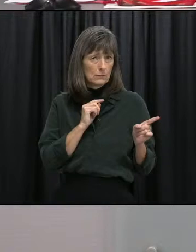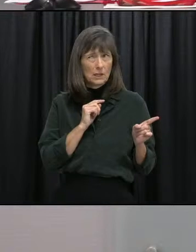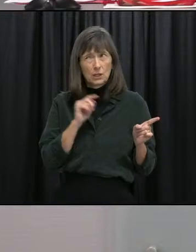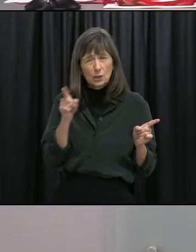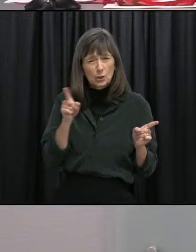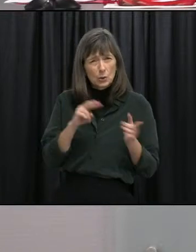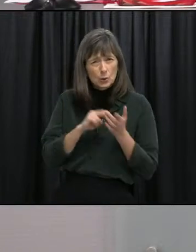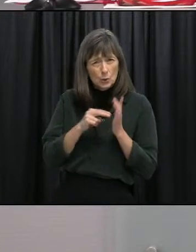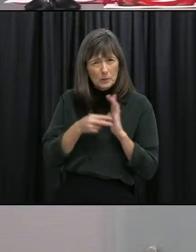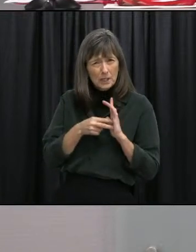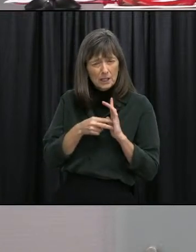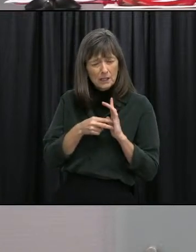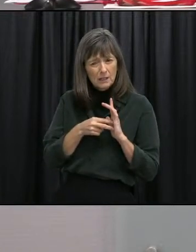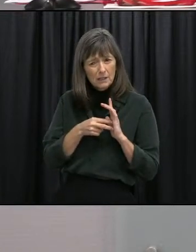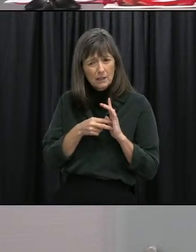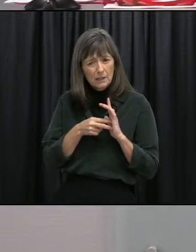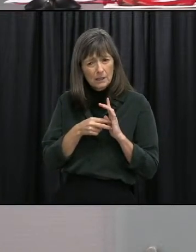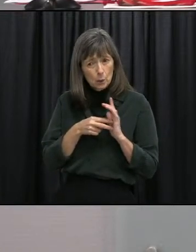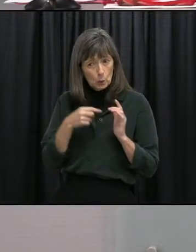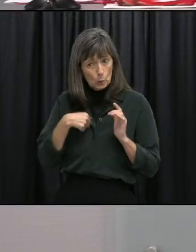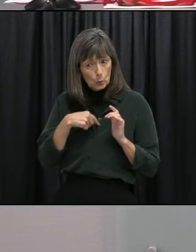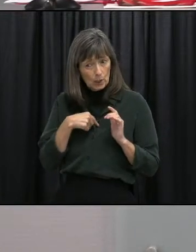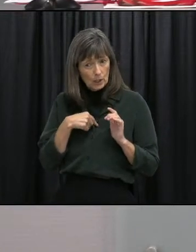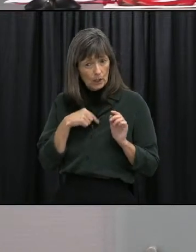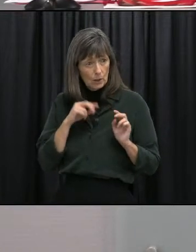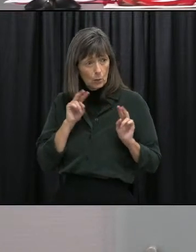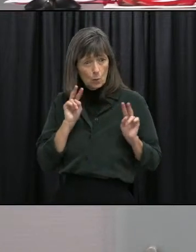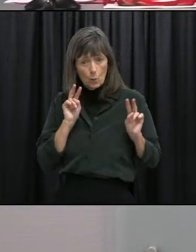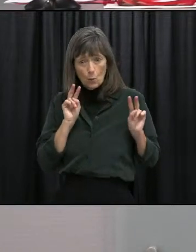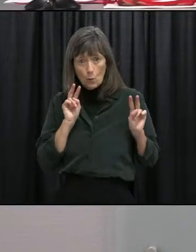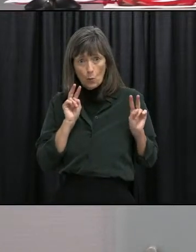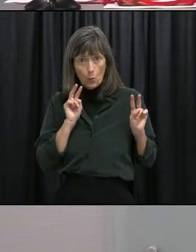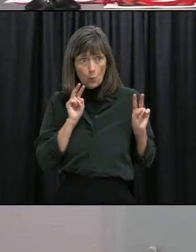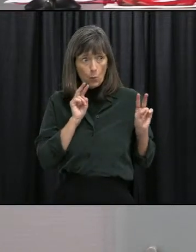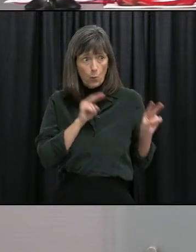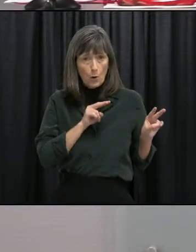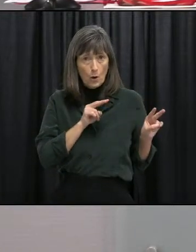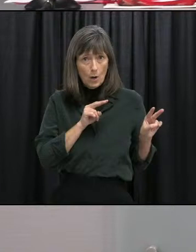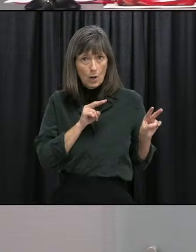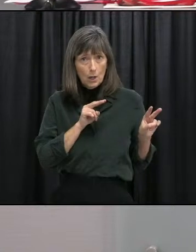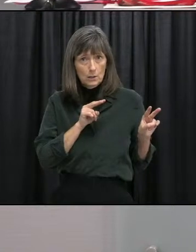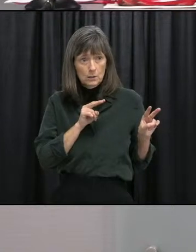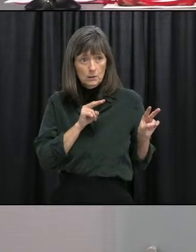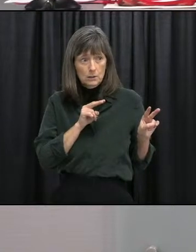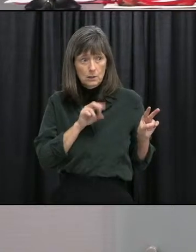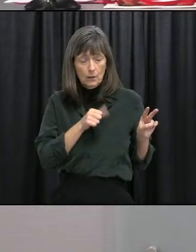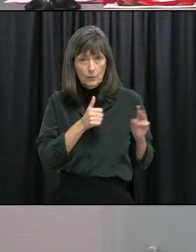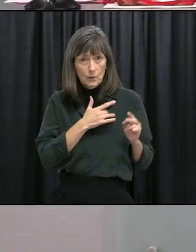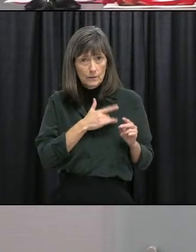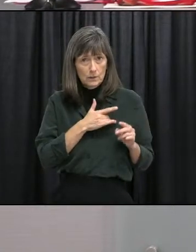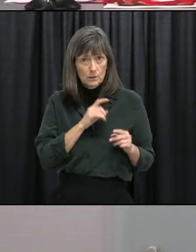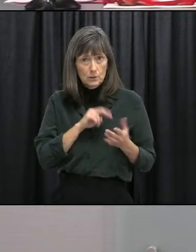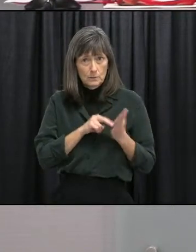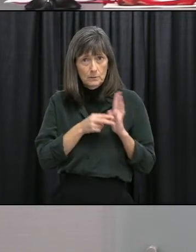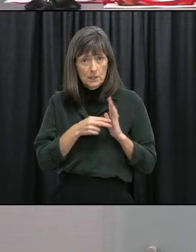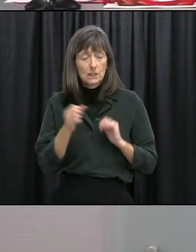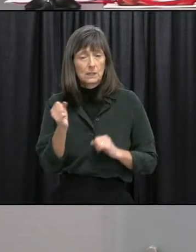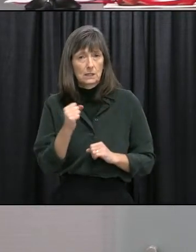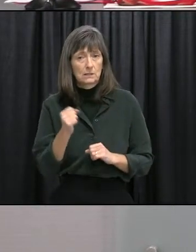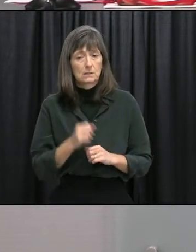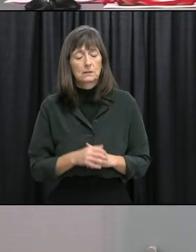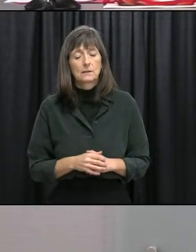So you mean, are we going to be looking at where in each of the other provinces?